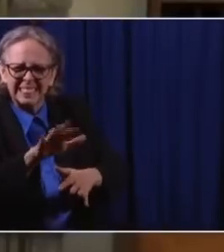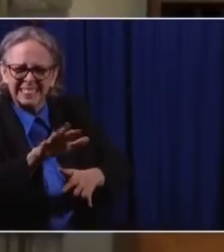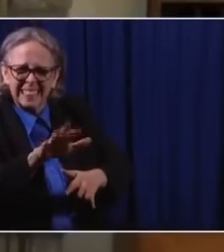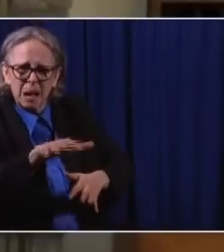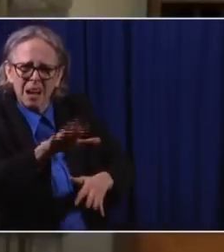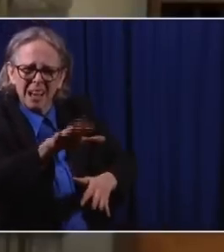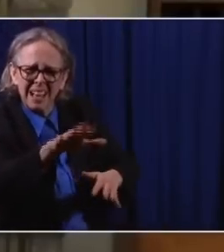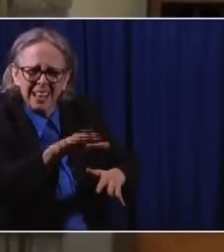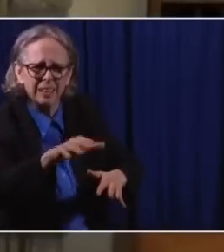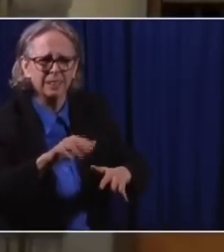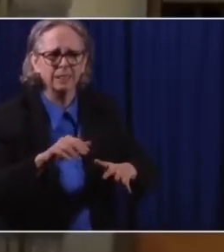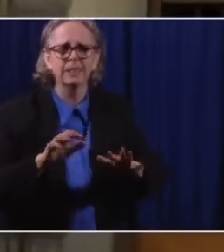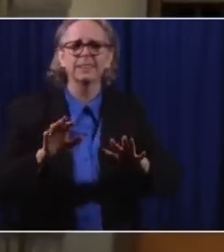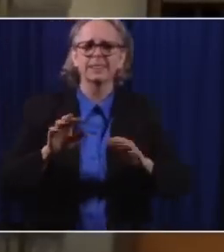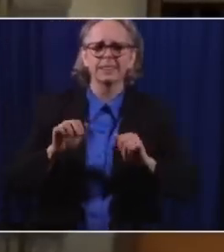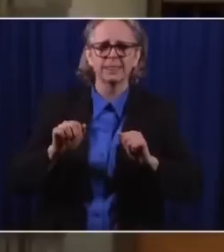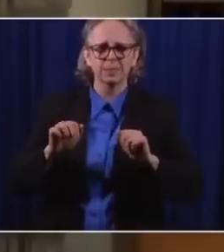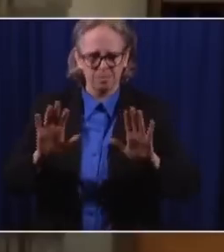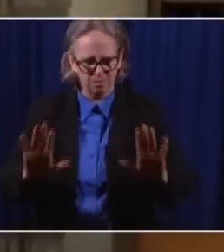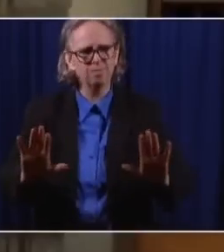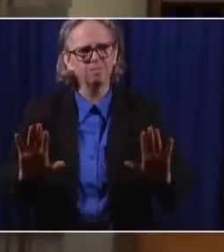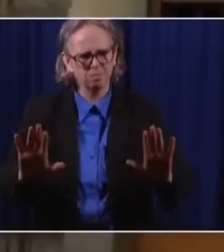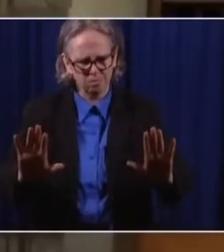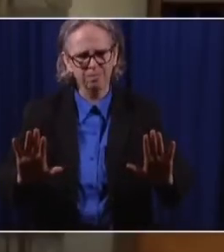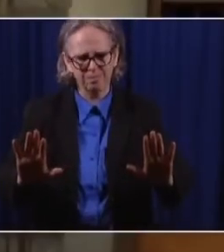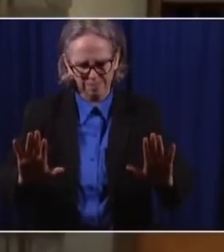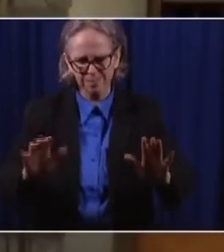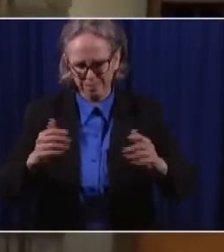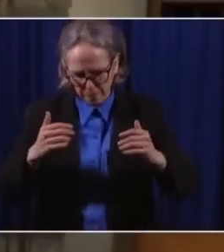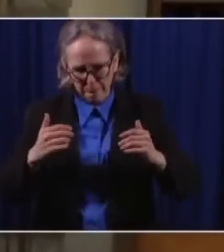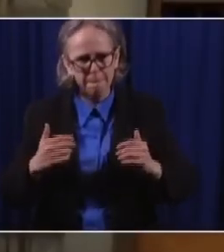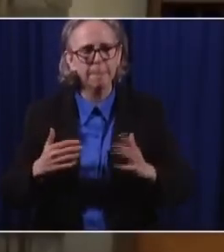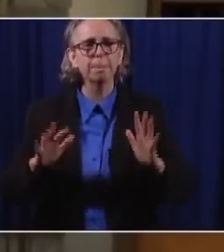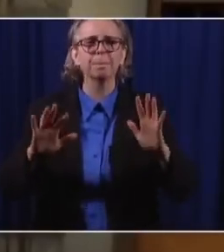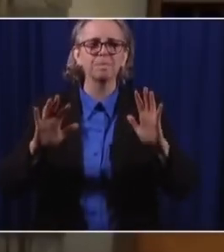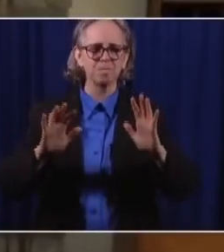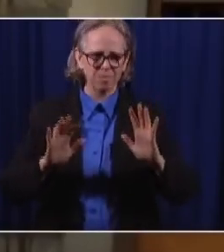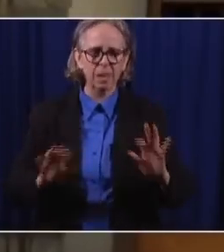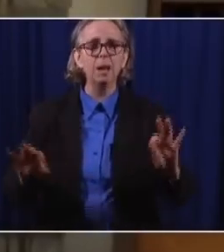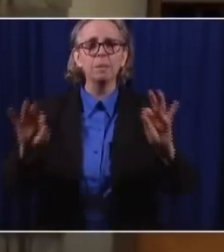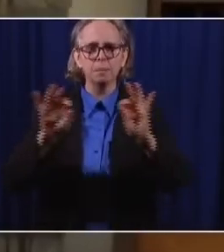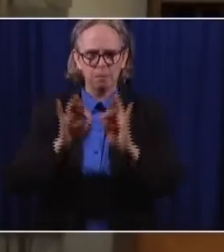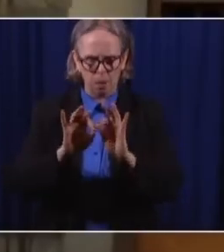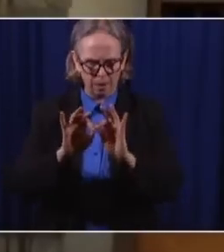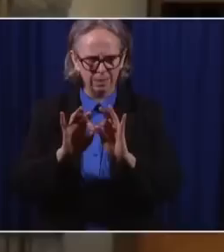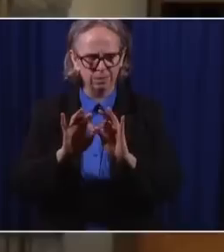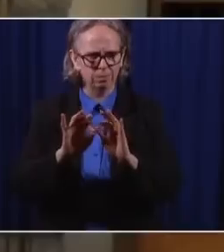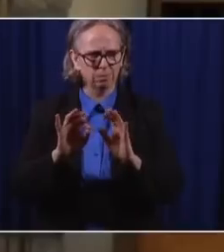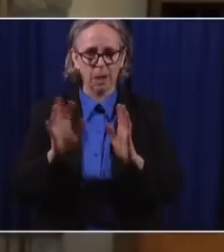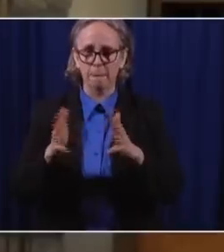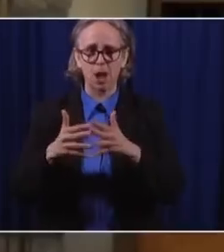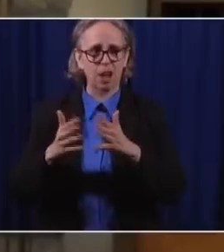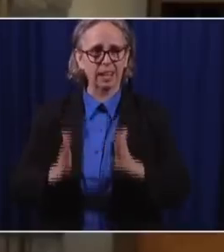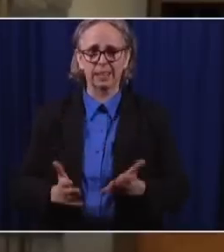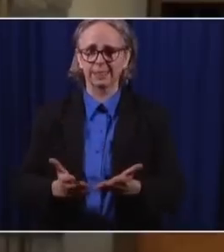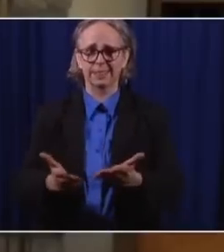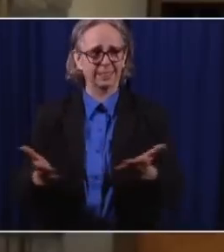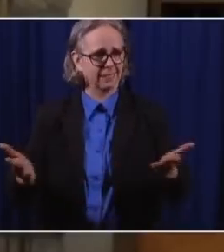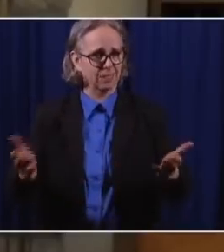election. But I think it's important for us as Ohioans and Americans to remember that we've done this